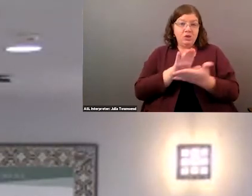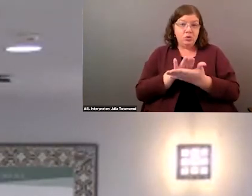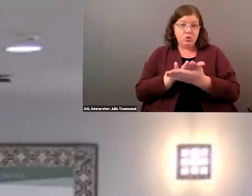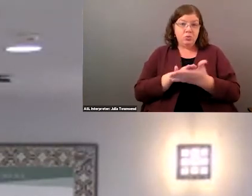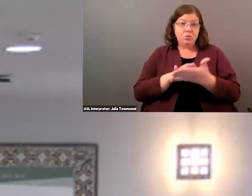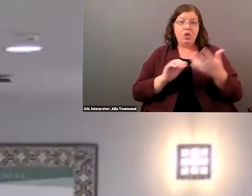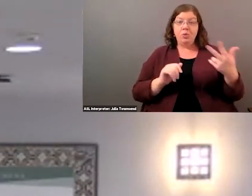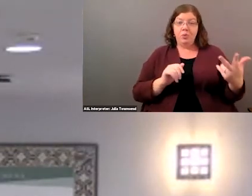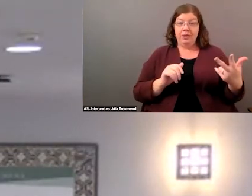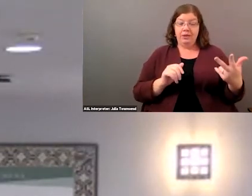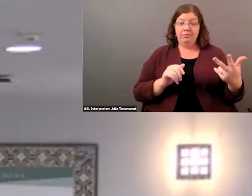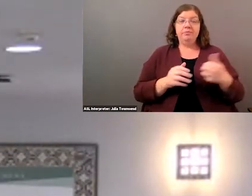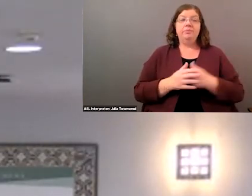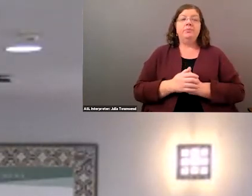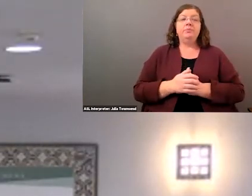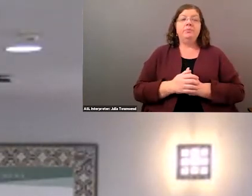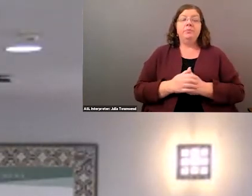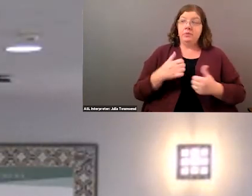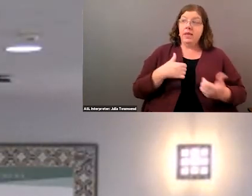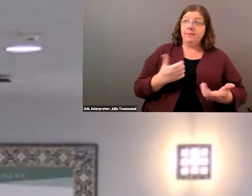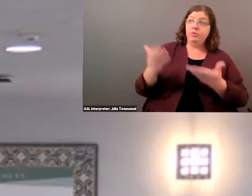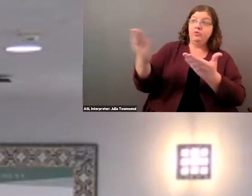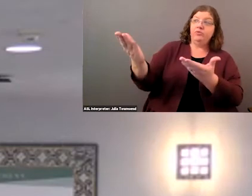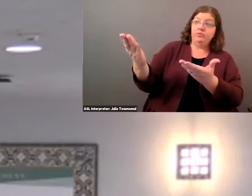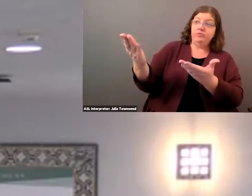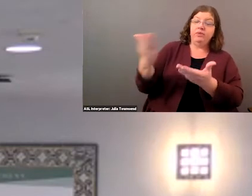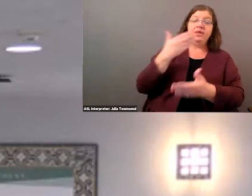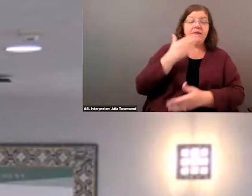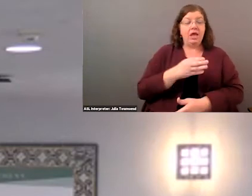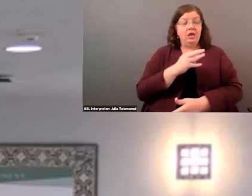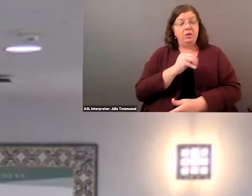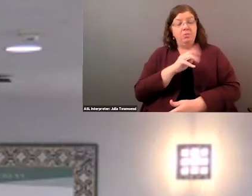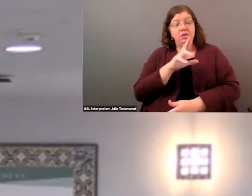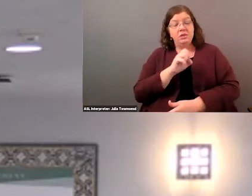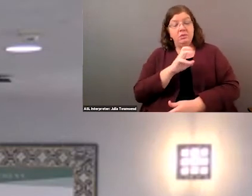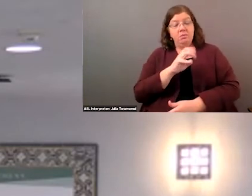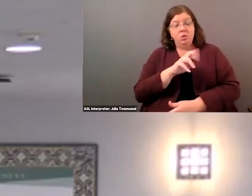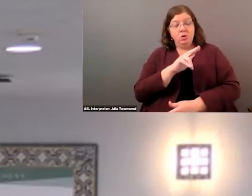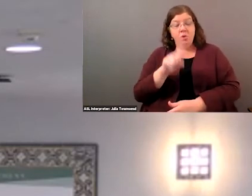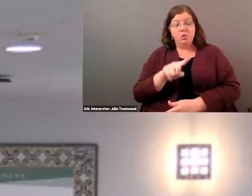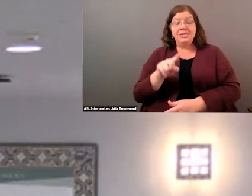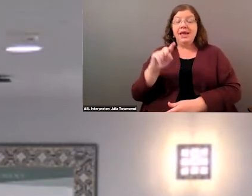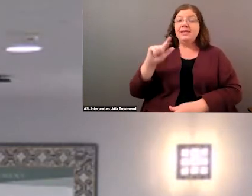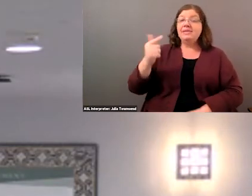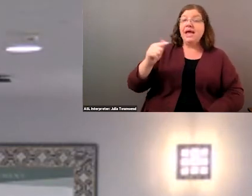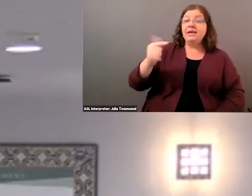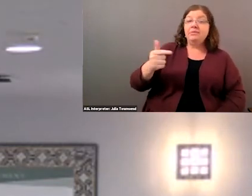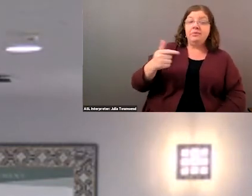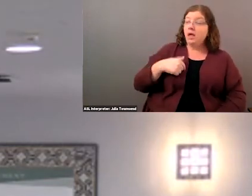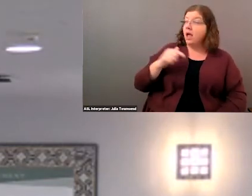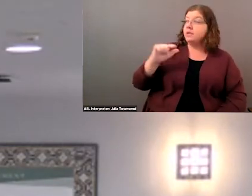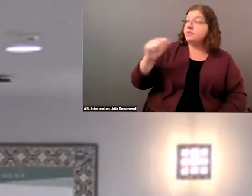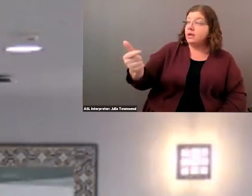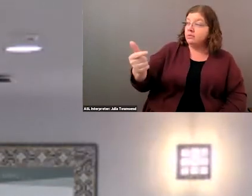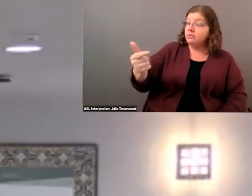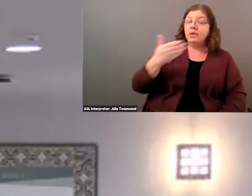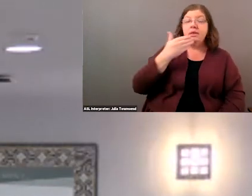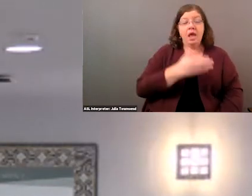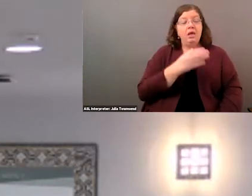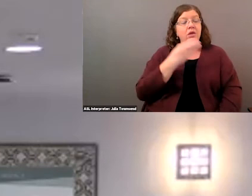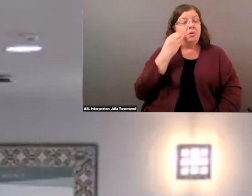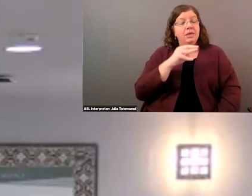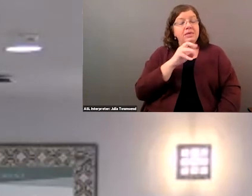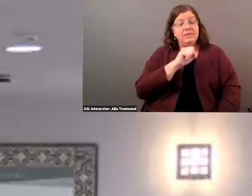And a second, please. Second. Thank you, Ms. Sims-Moten. So board members, all in favor, please signify by raising your hand and